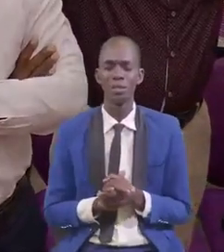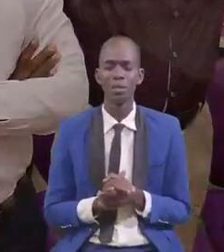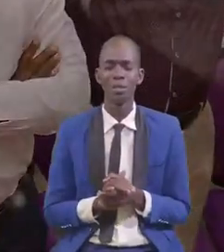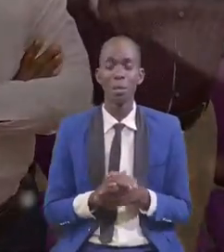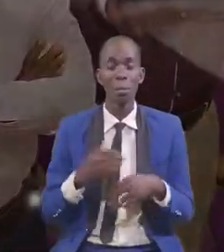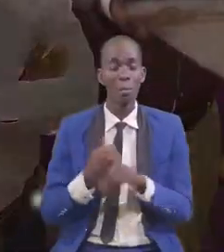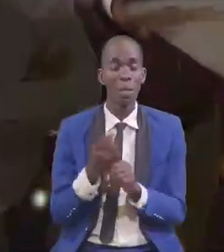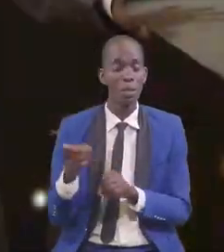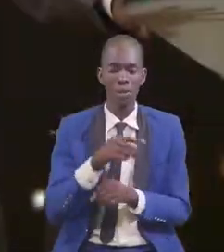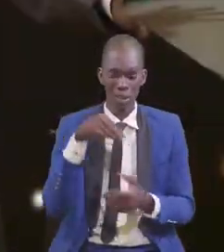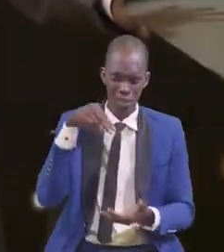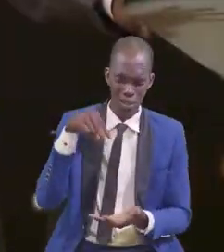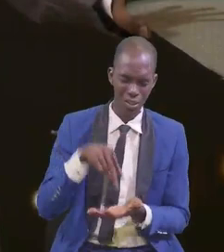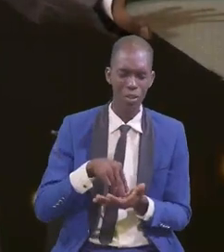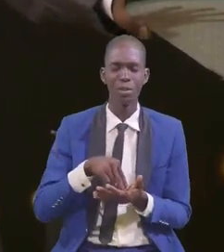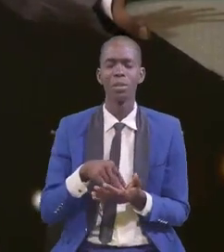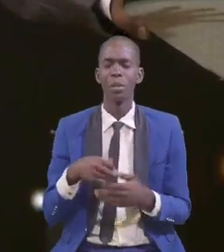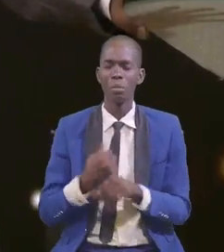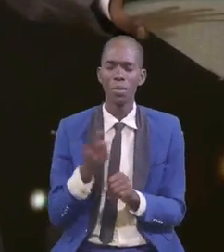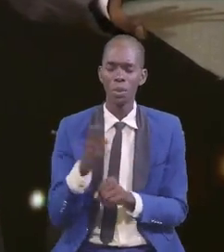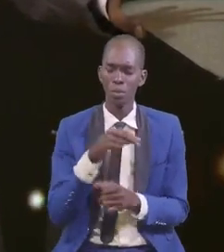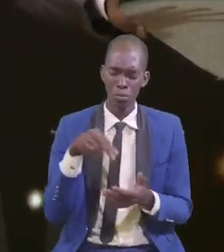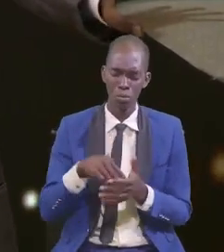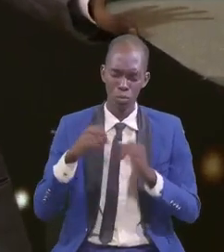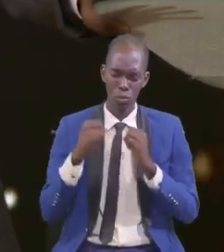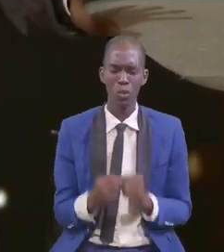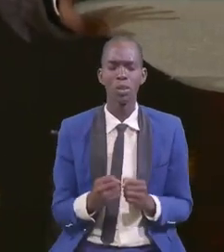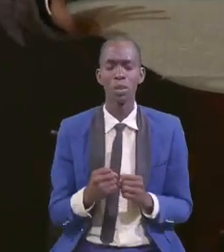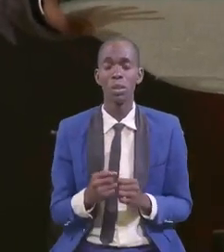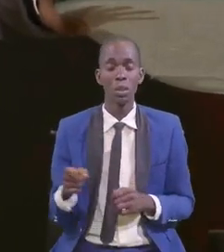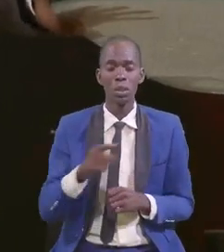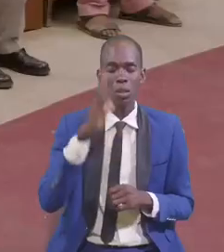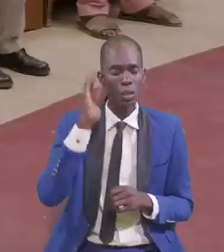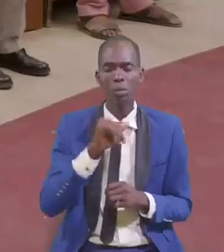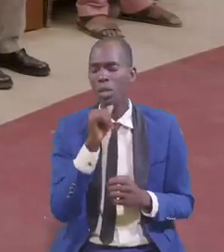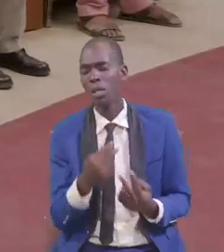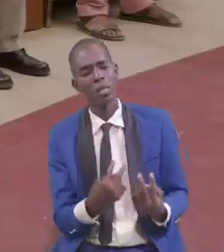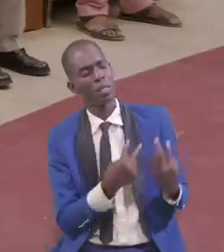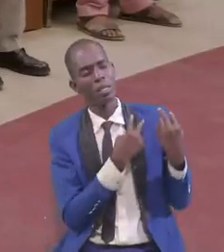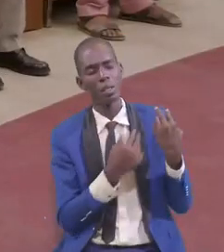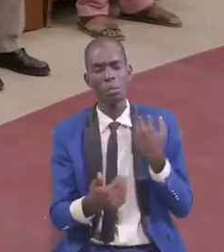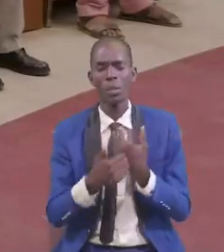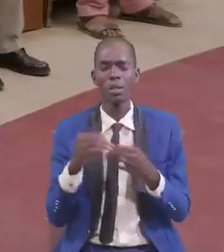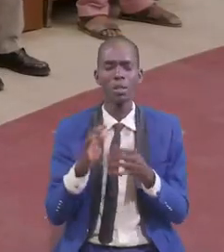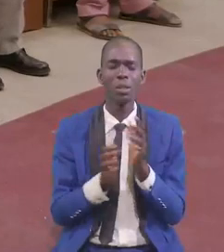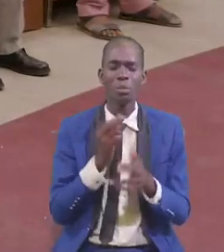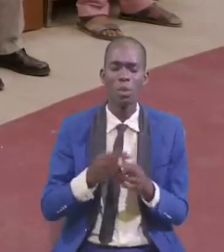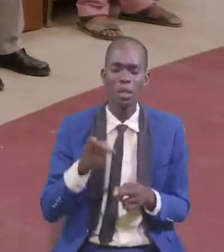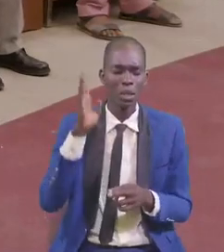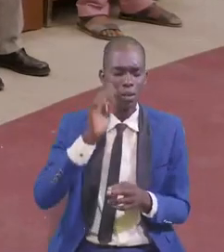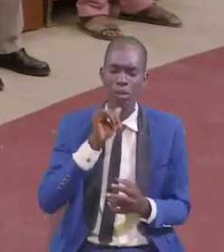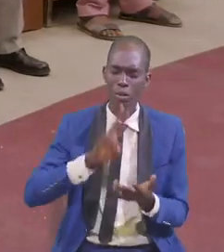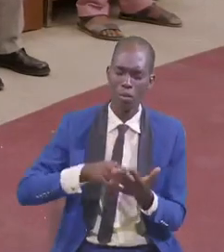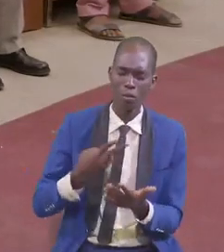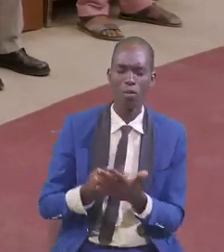Make them stand. Make them steadfast. They will not look back. They will not fall.